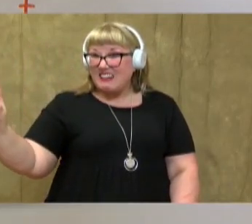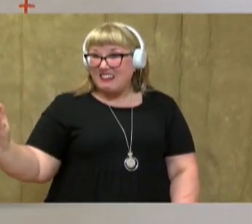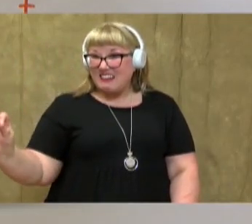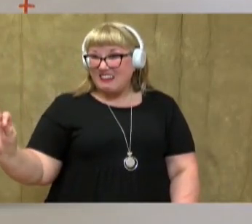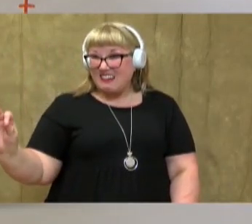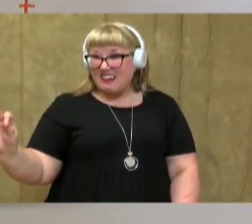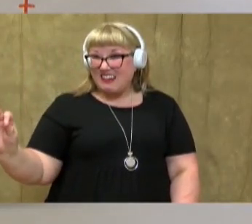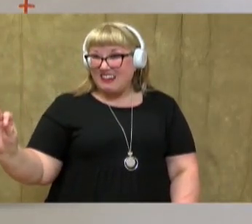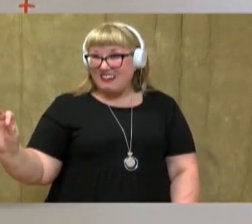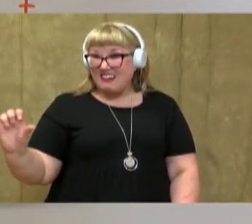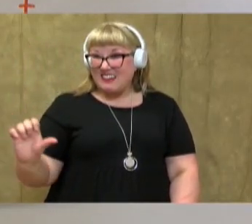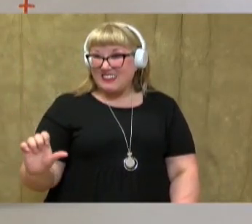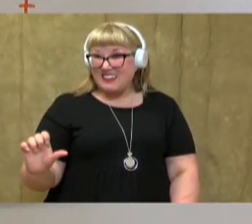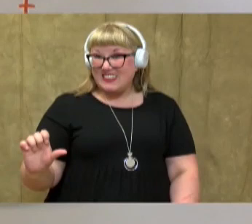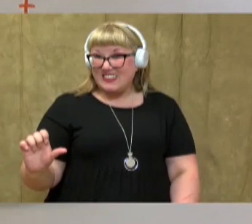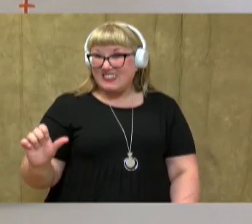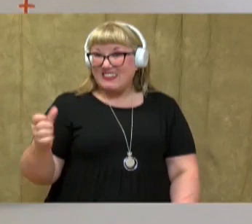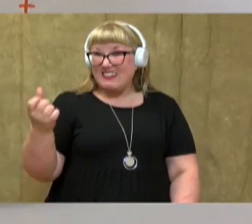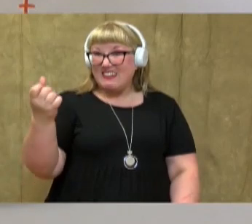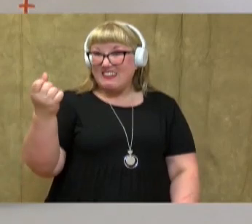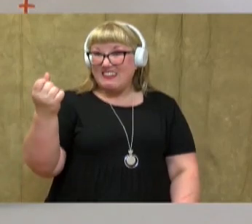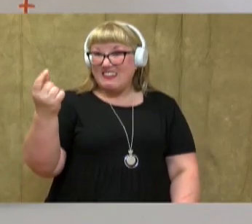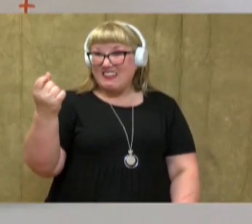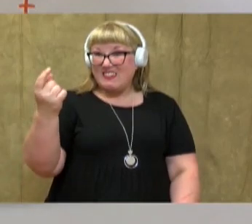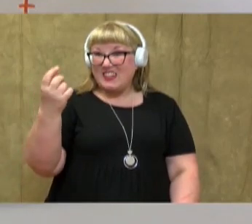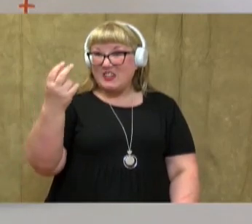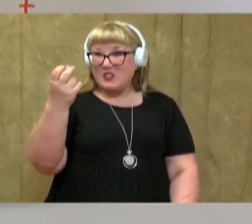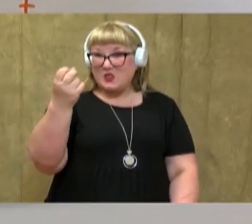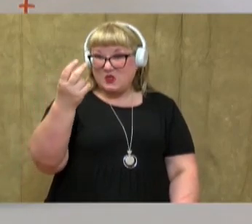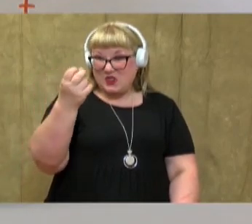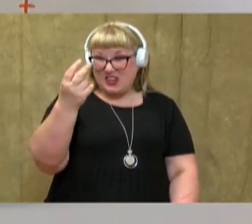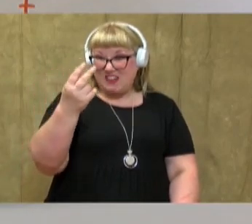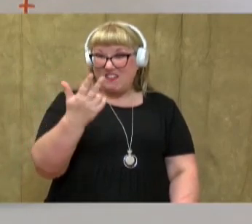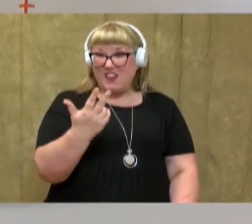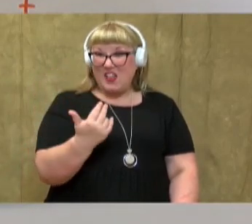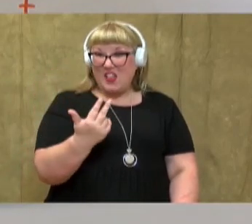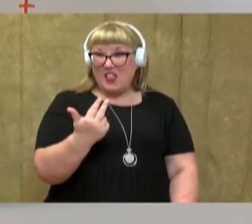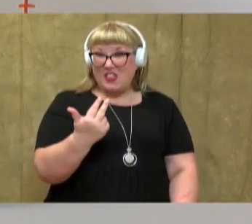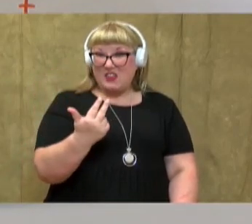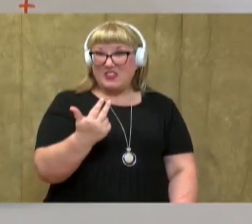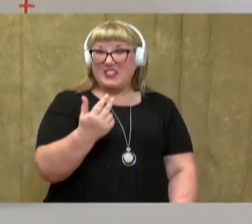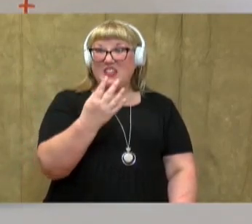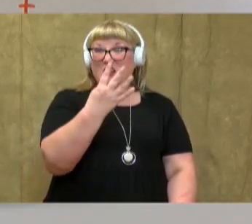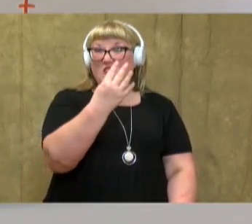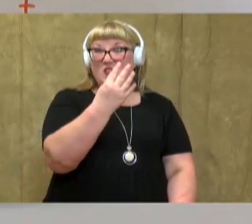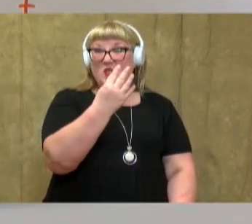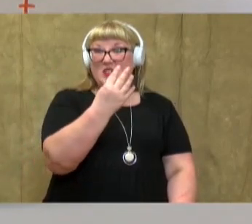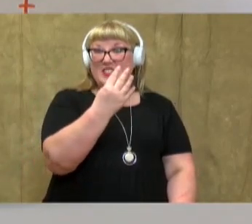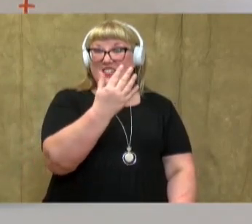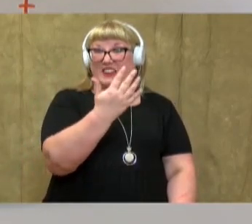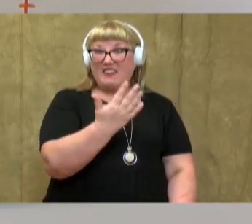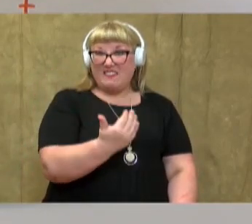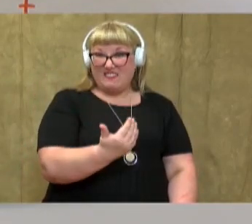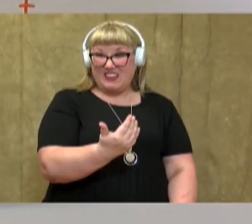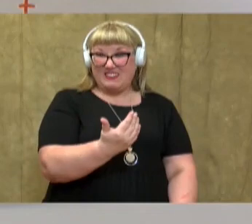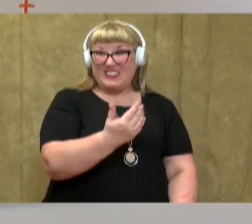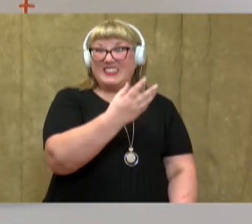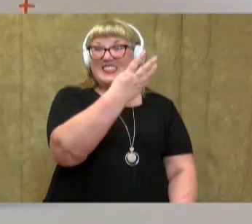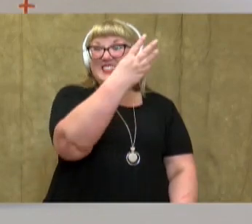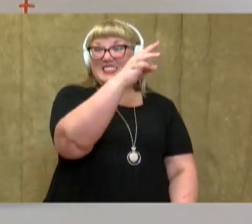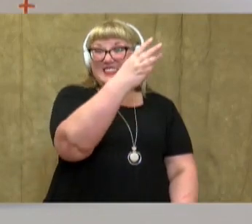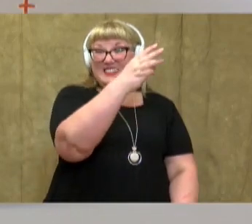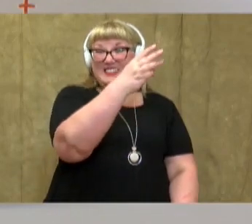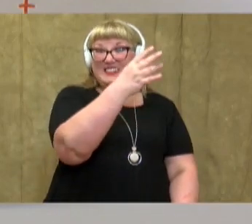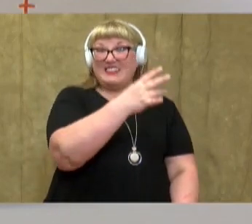8, 9, 10, 11, 12, 13, 14,